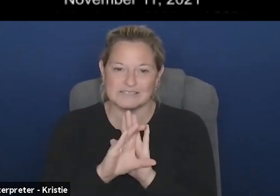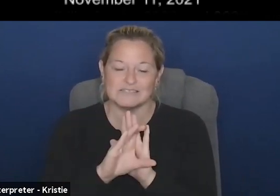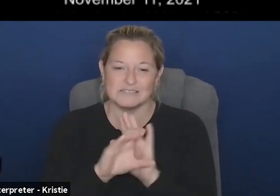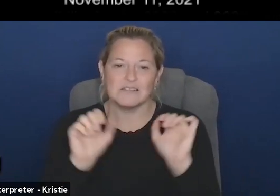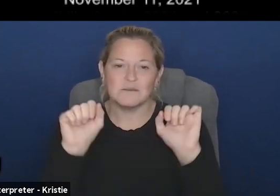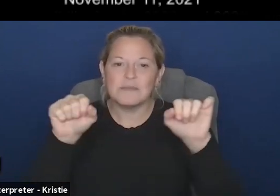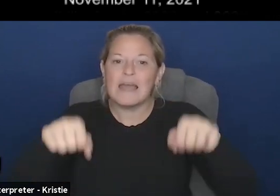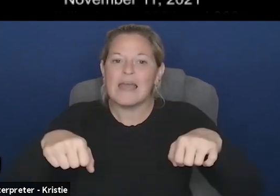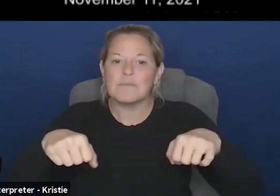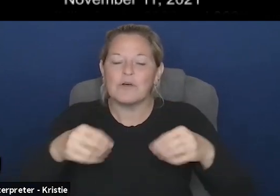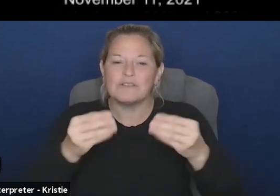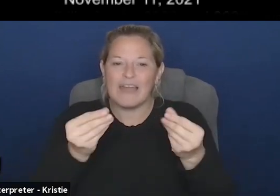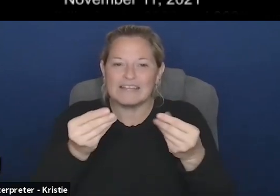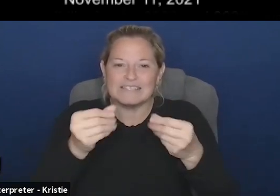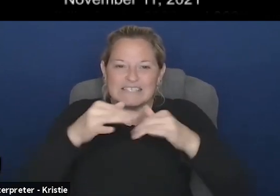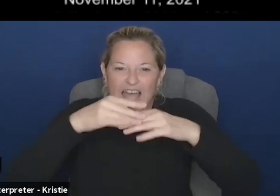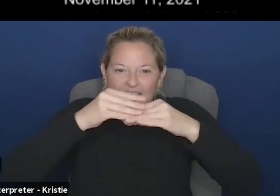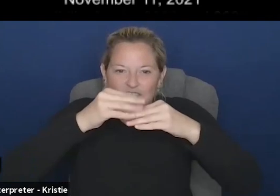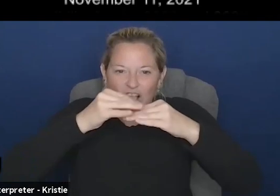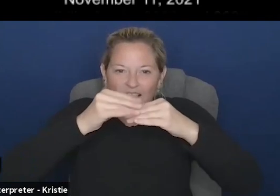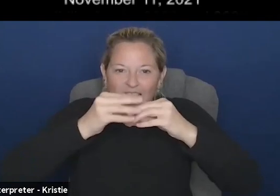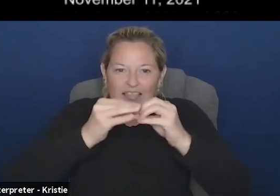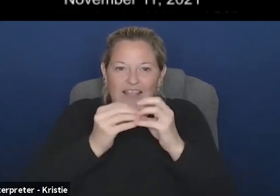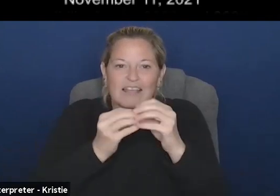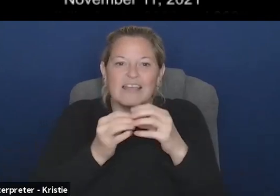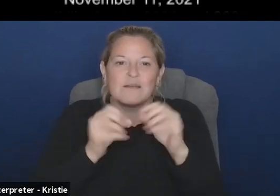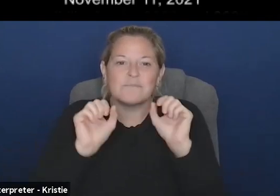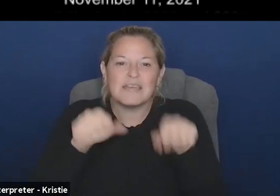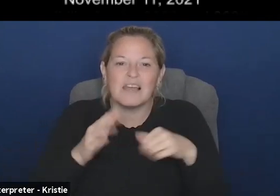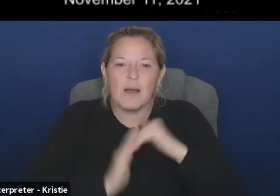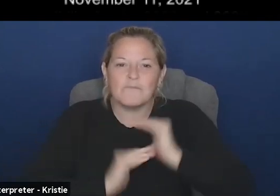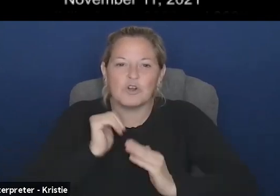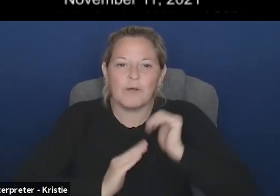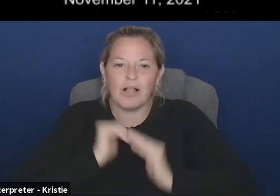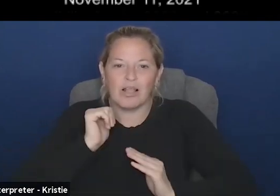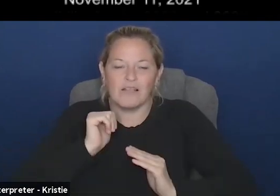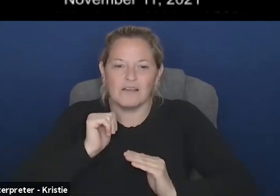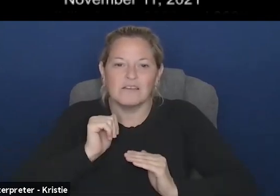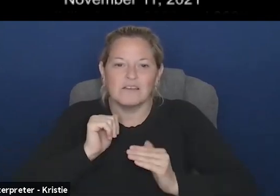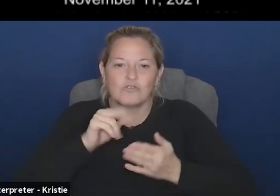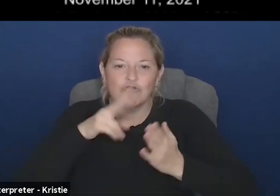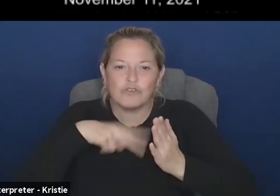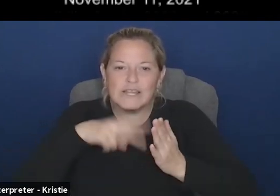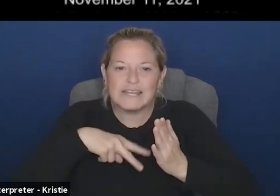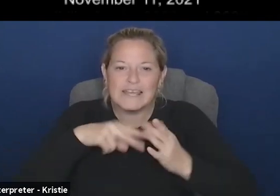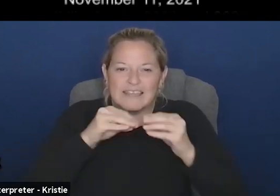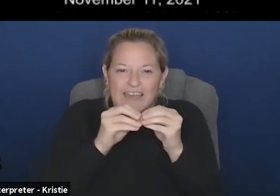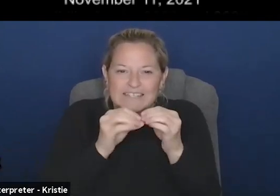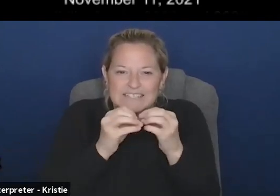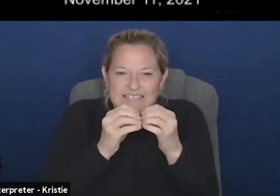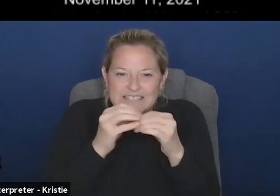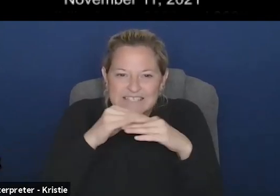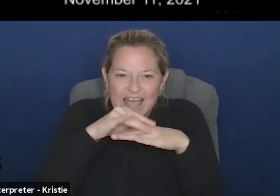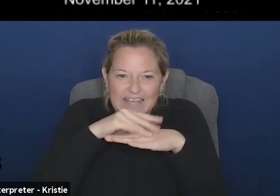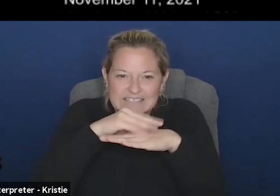tactile, to be comfortable reading and feeling tactile diagrams is really valuable. To be